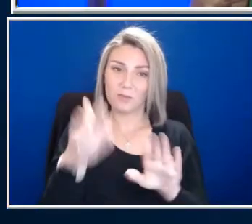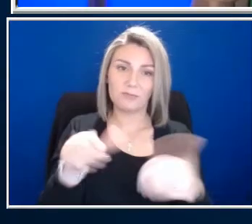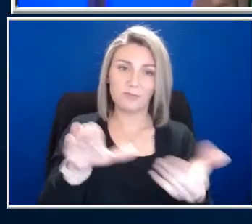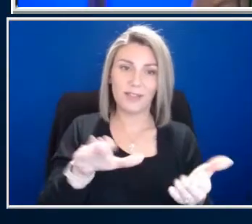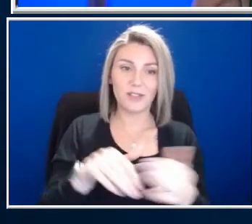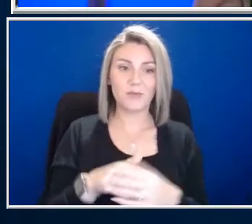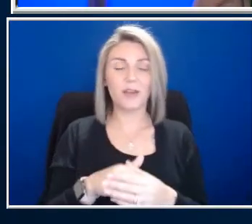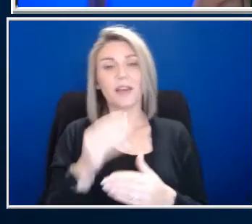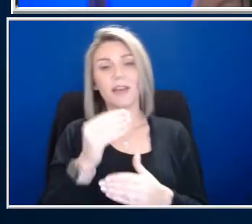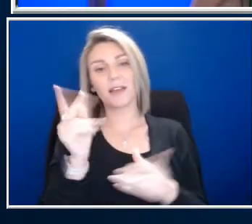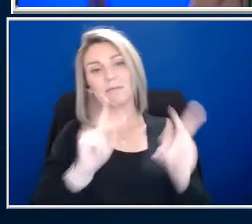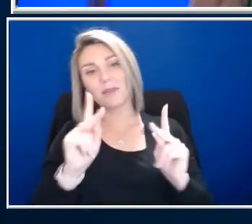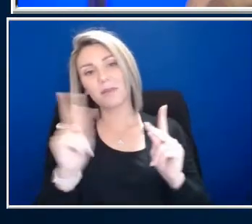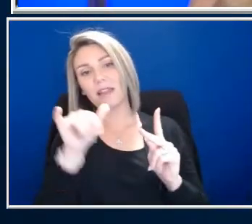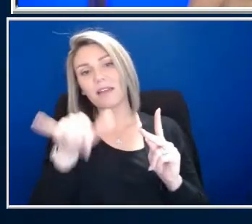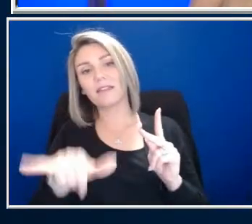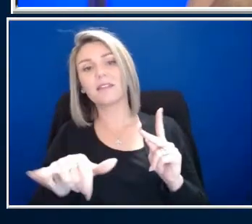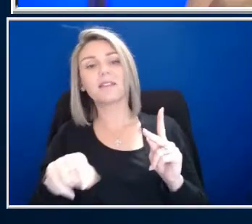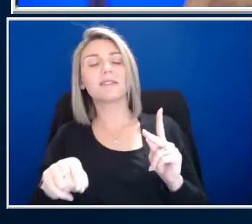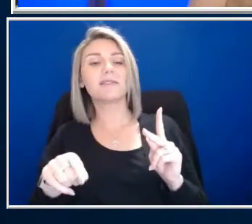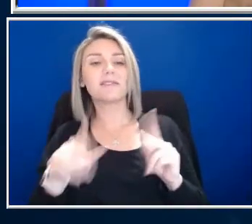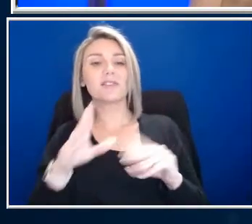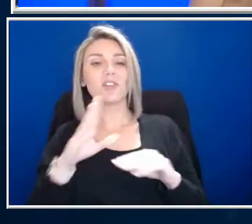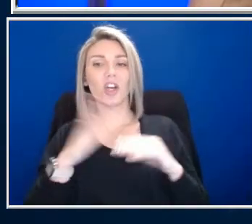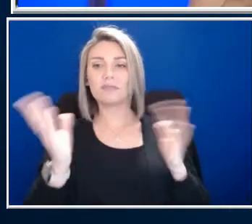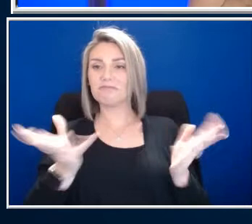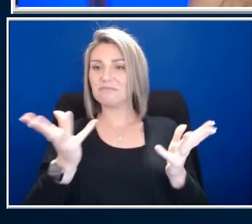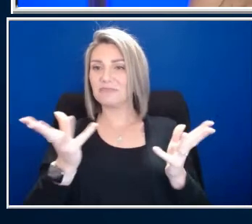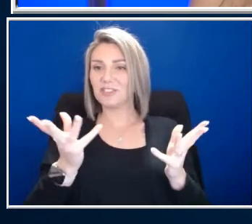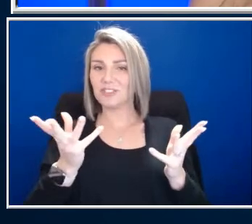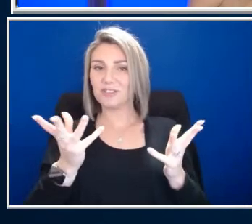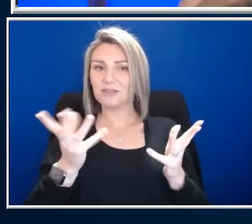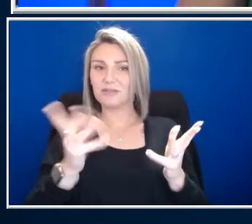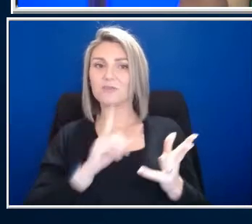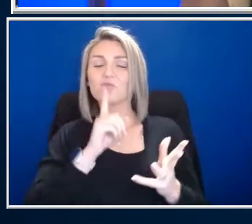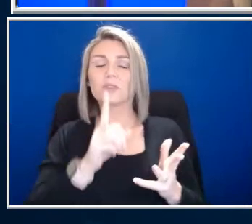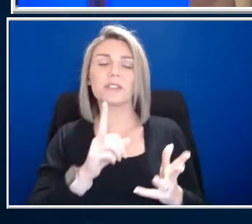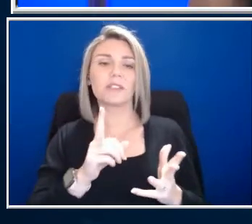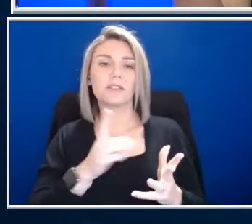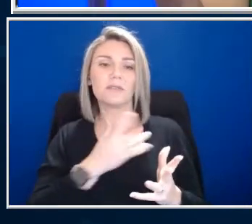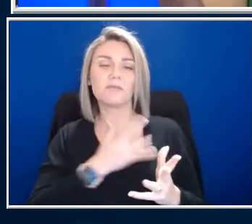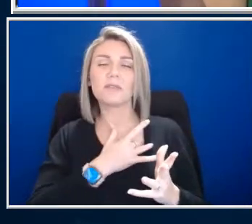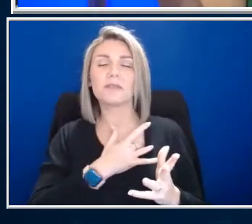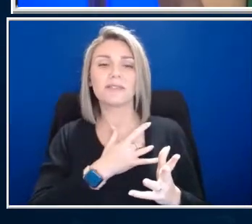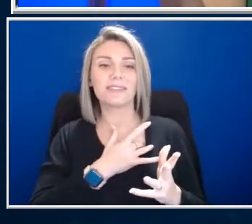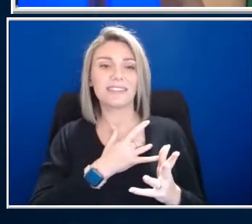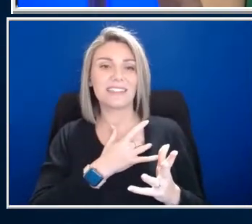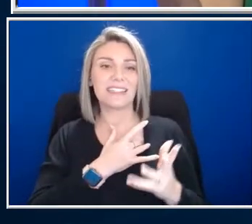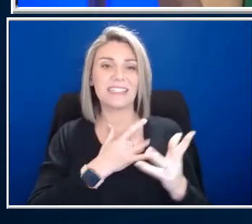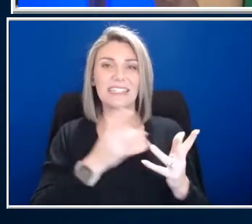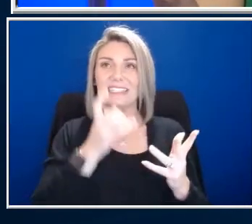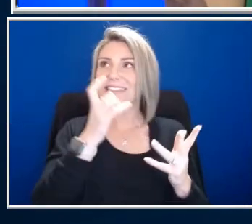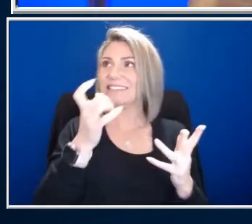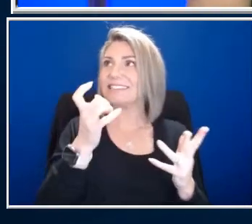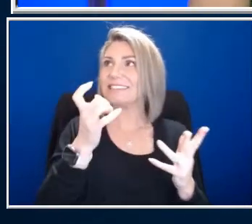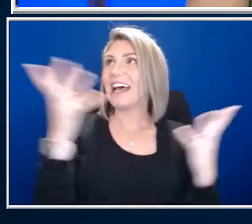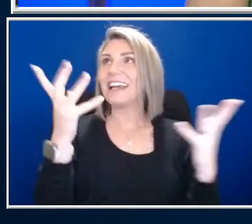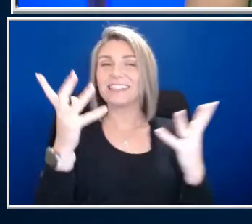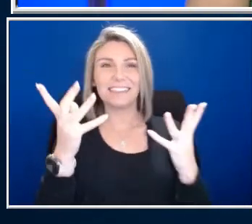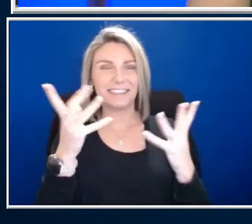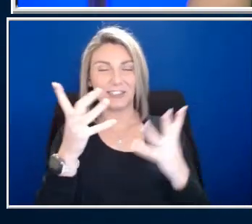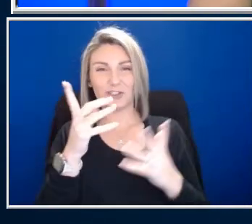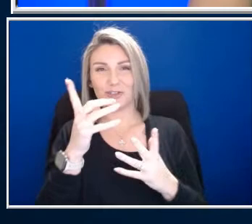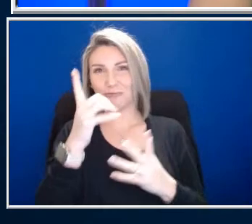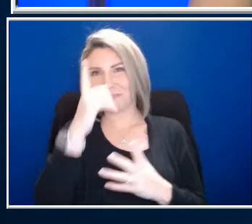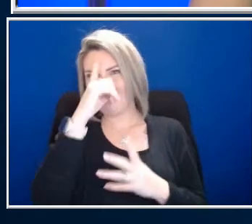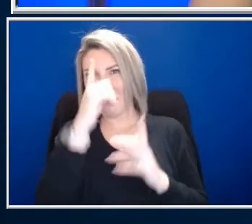this on here, it just makes us go out, and if it's lost on you not to go out and live things different, then you're missing the